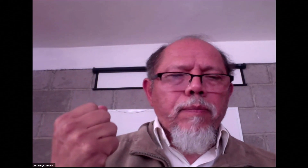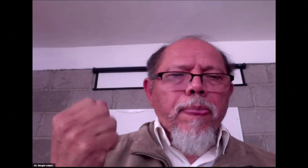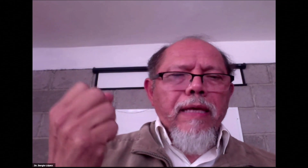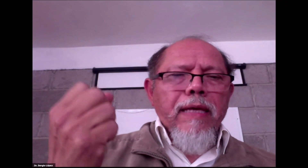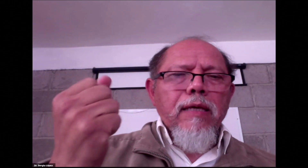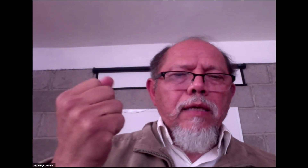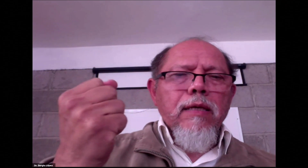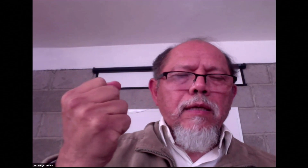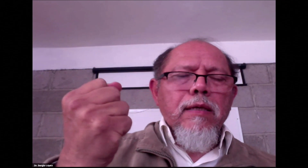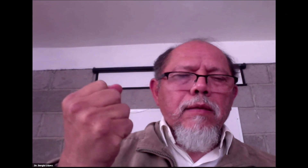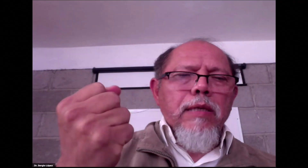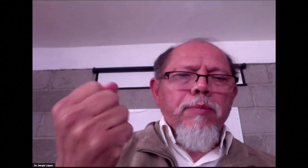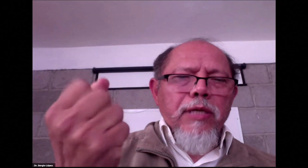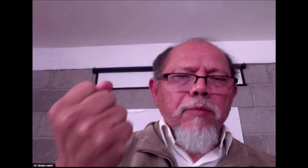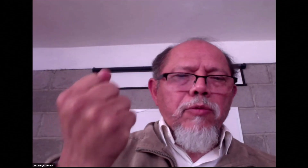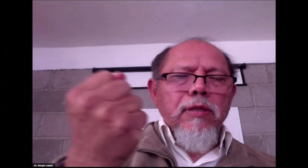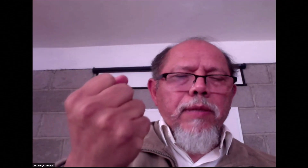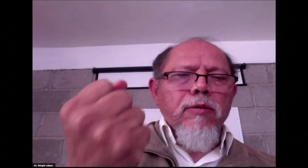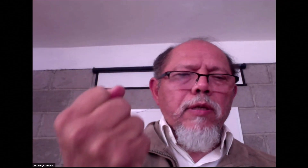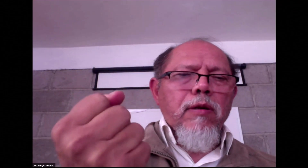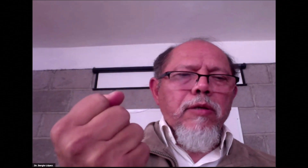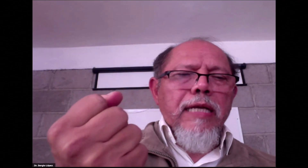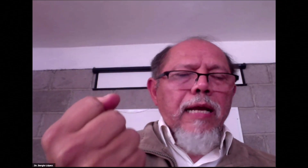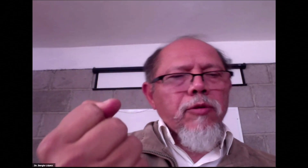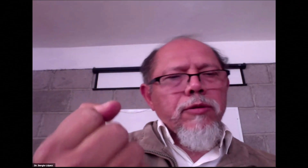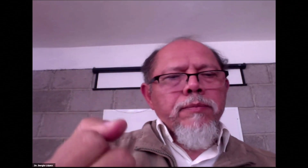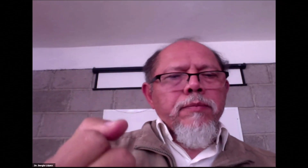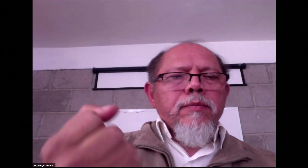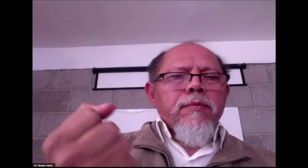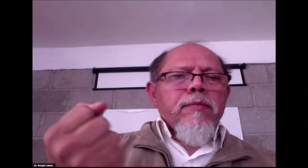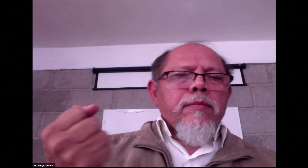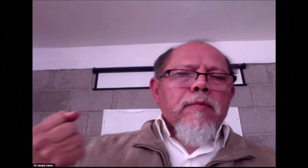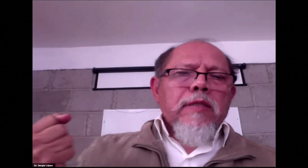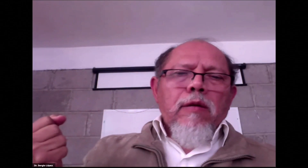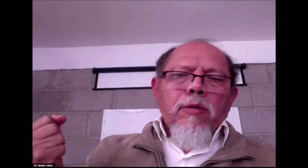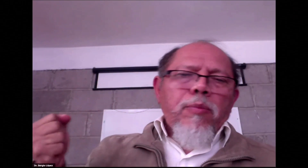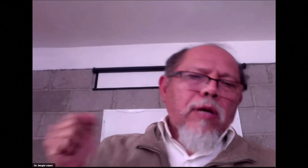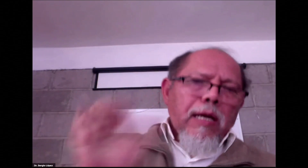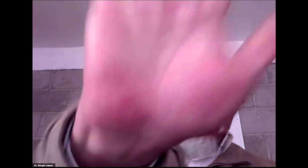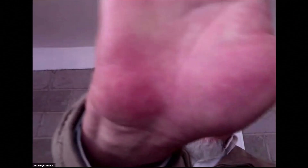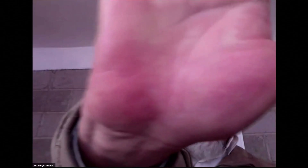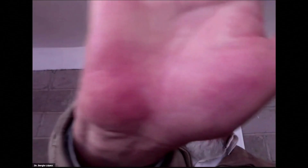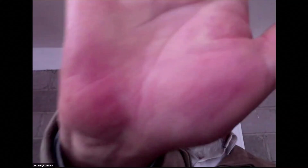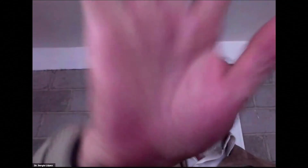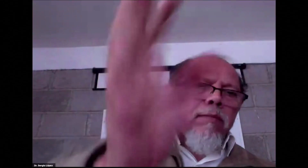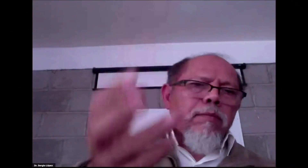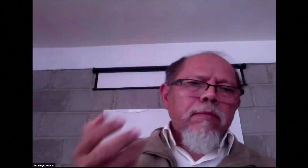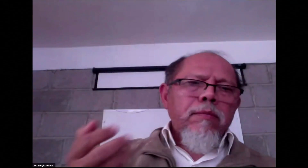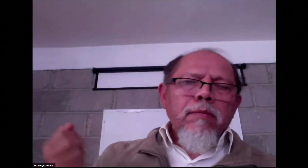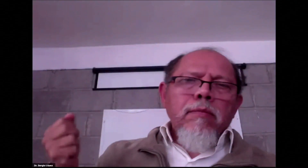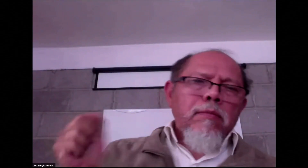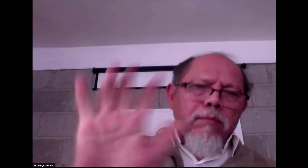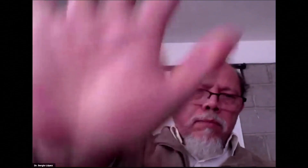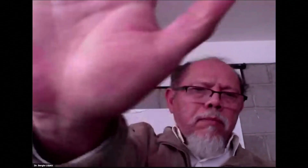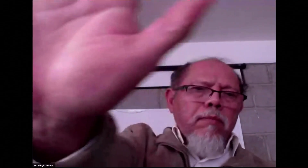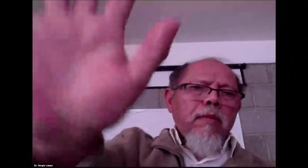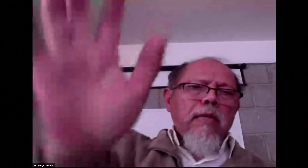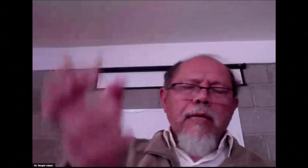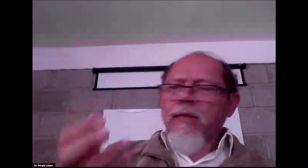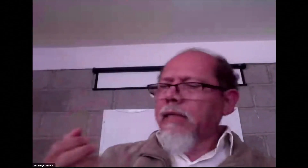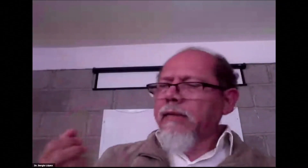So you put your hands down and you make a fist and then inhale. And then we push our